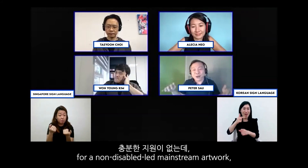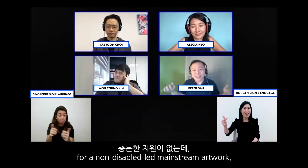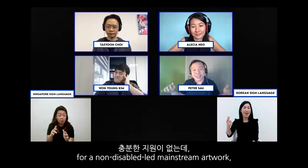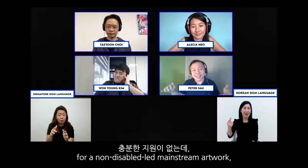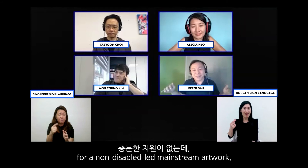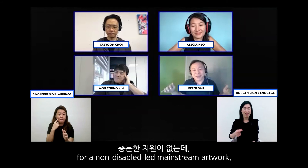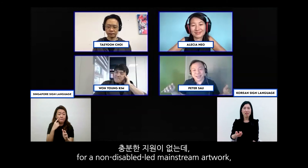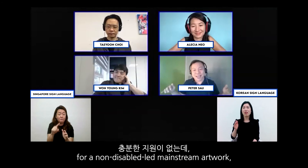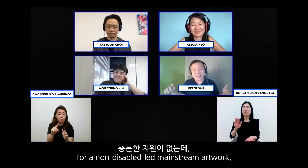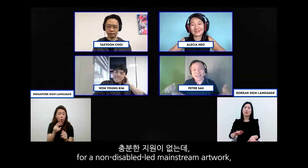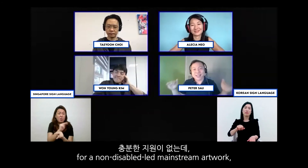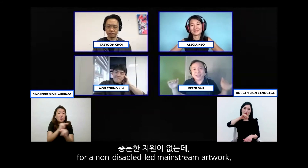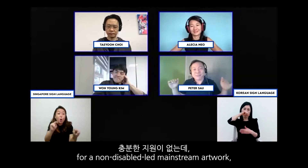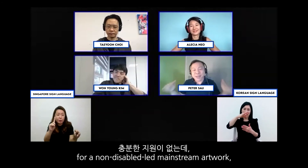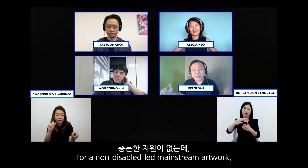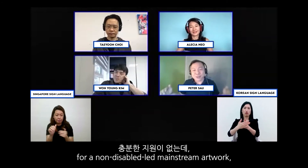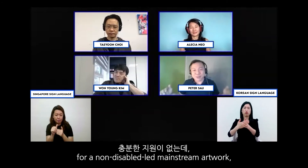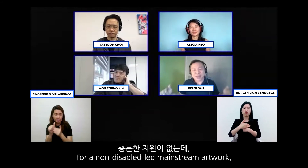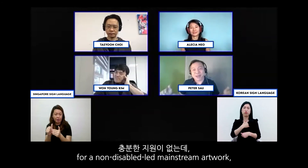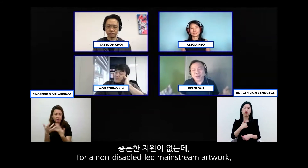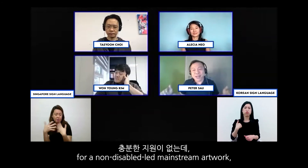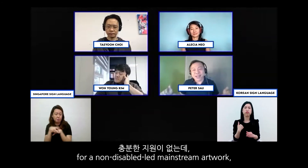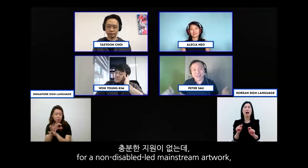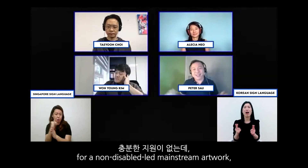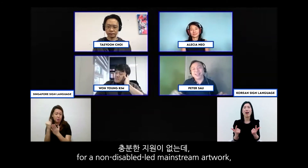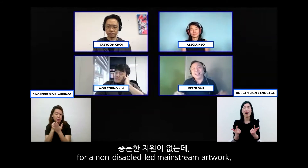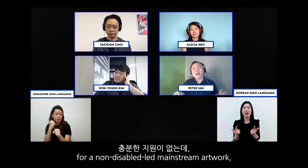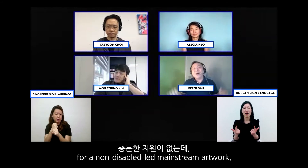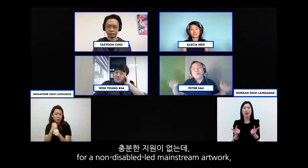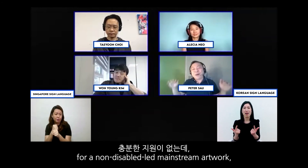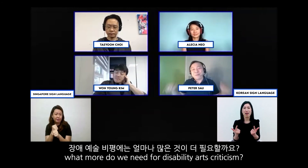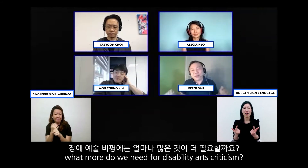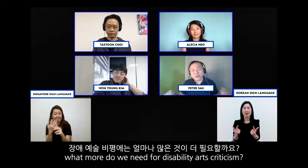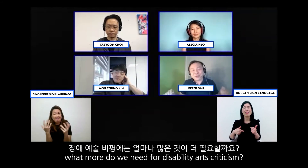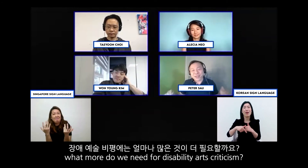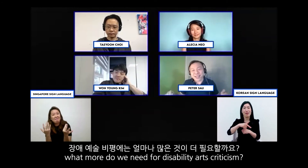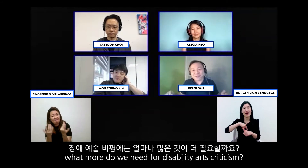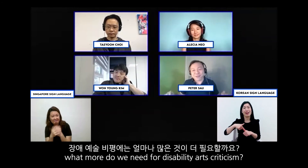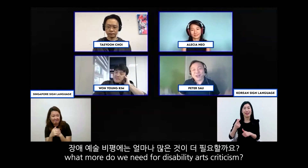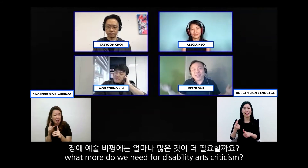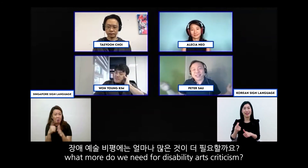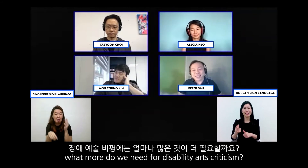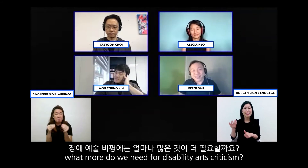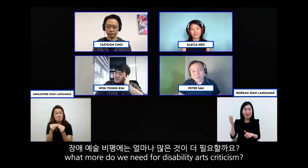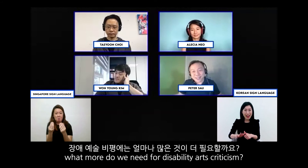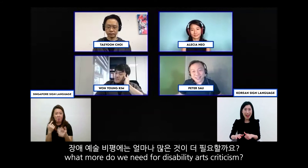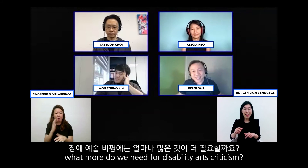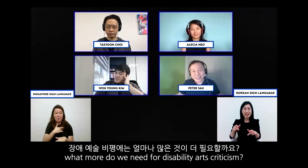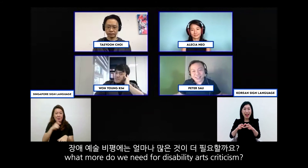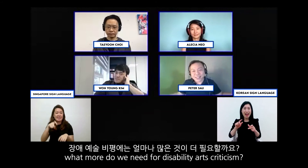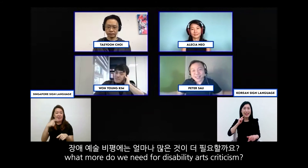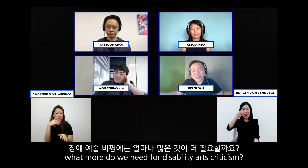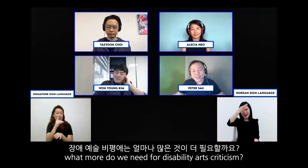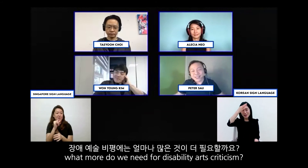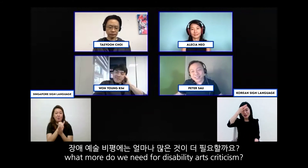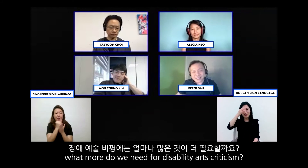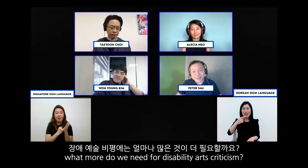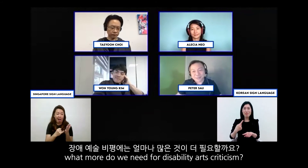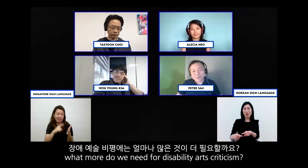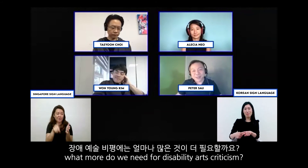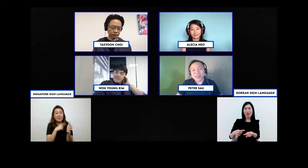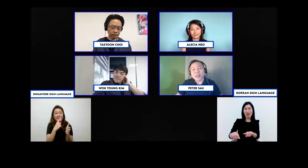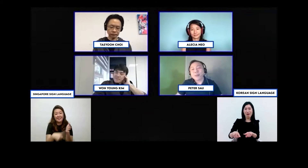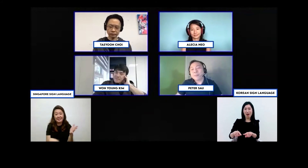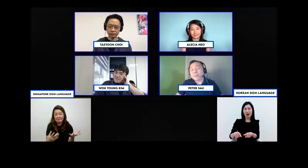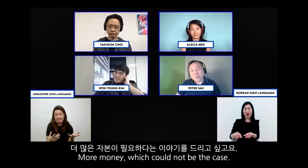a non-disabled lad, mainstream artwork, what more do we need for disability arts